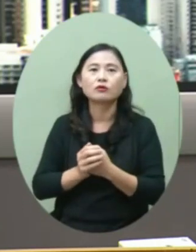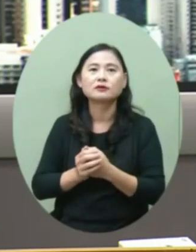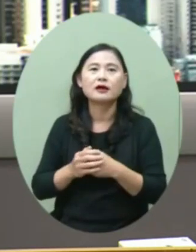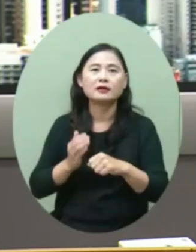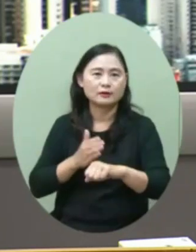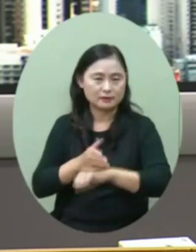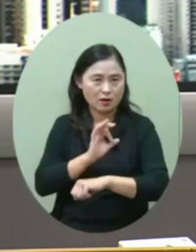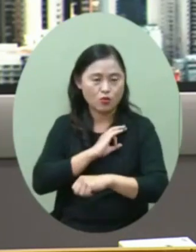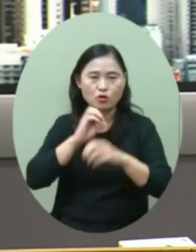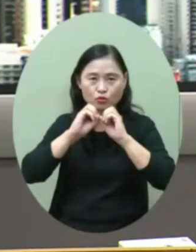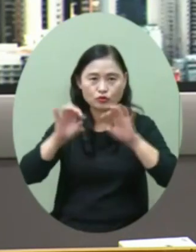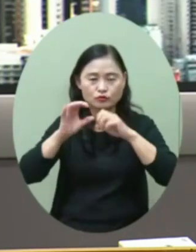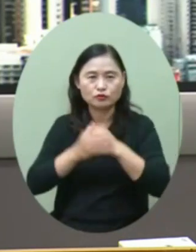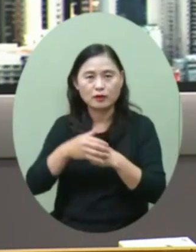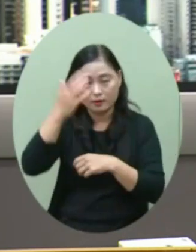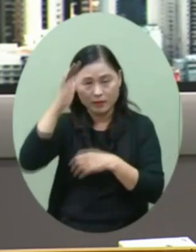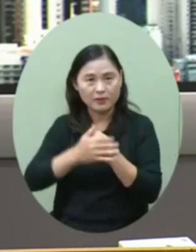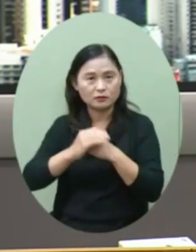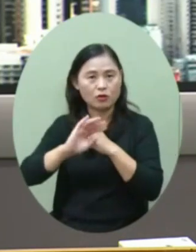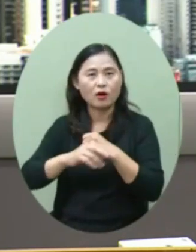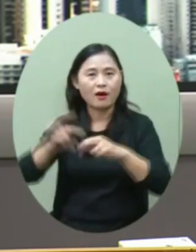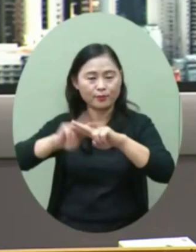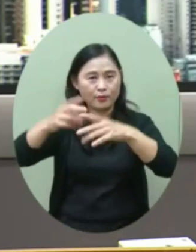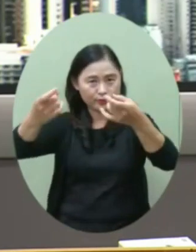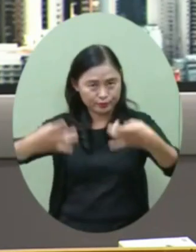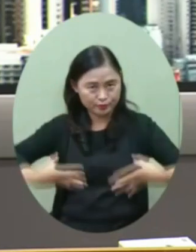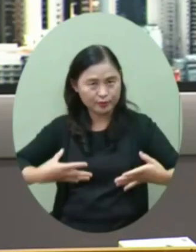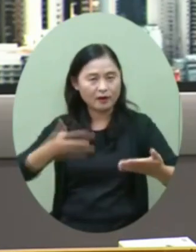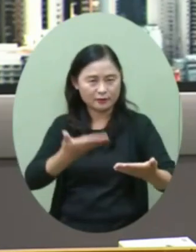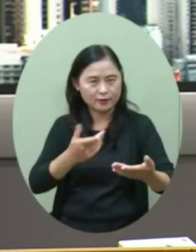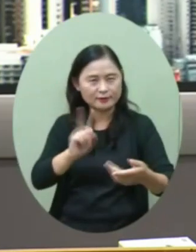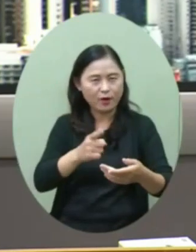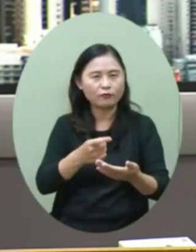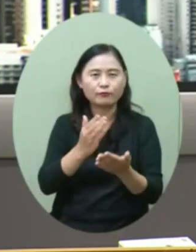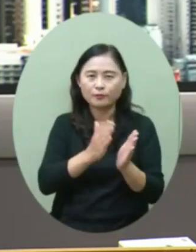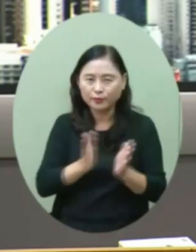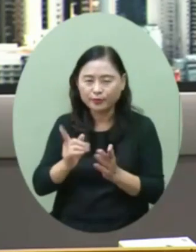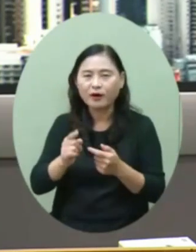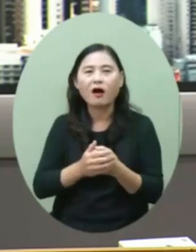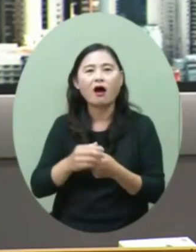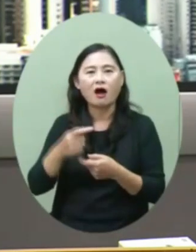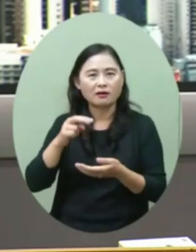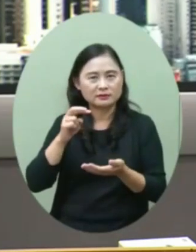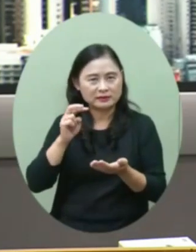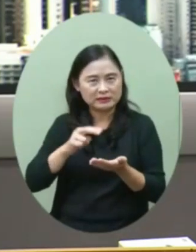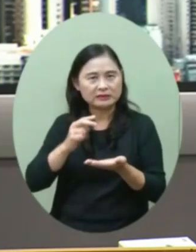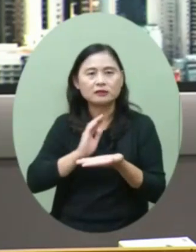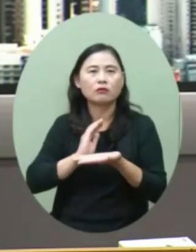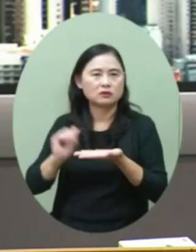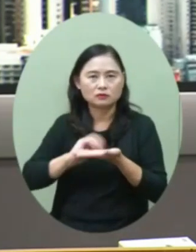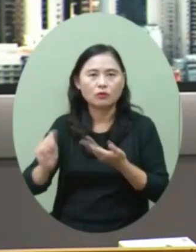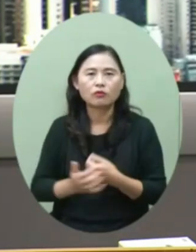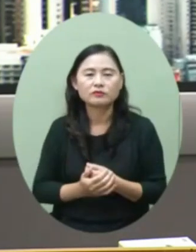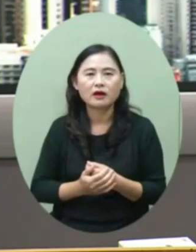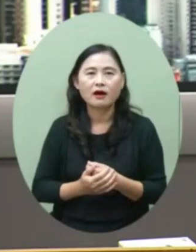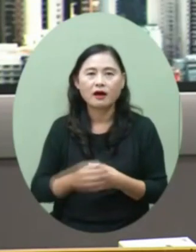an opportunity for us to better publicize the constitutional order so people get